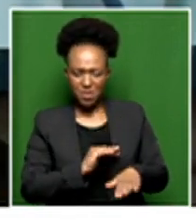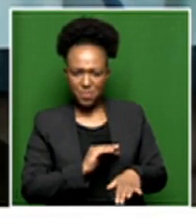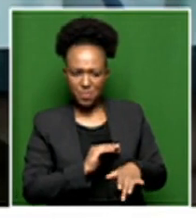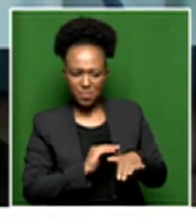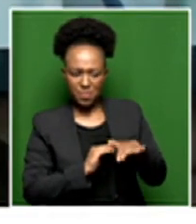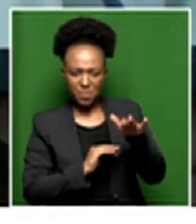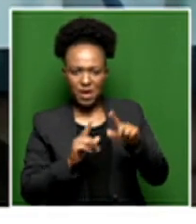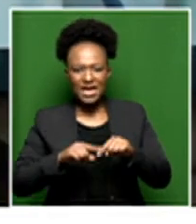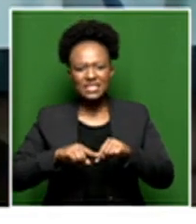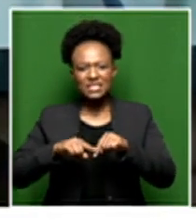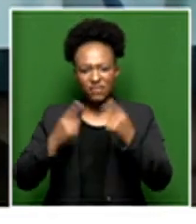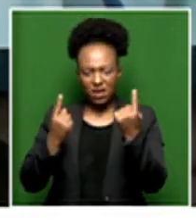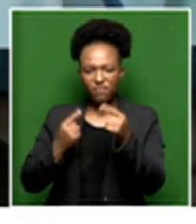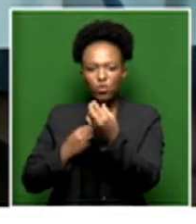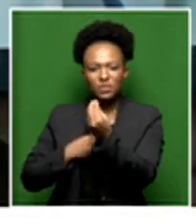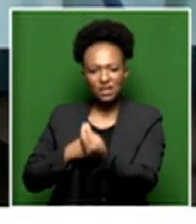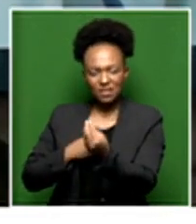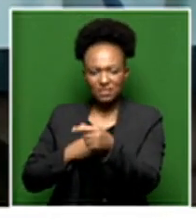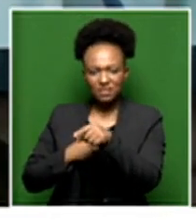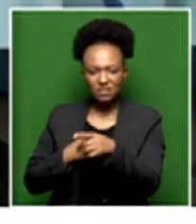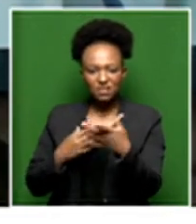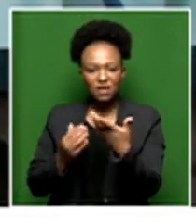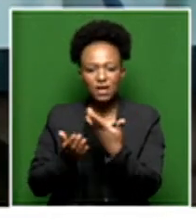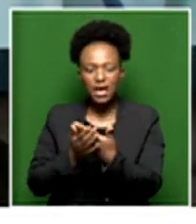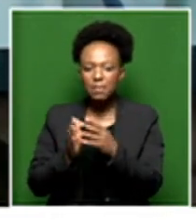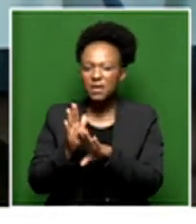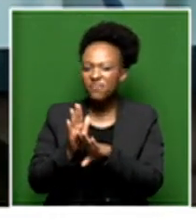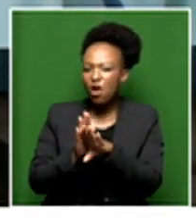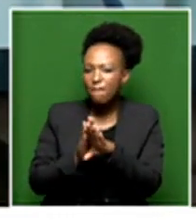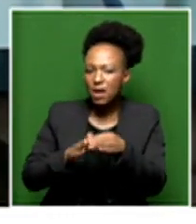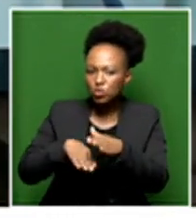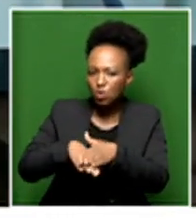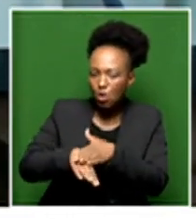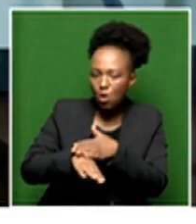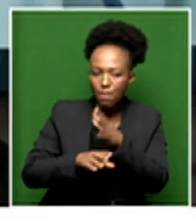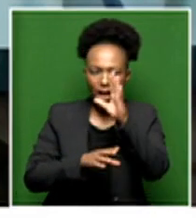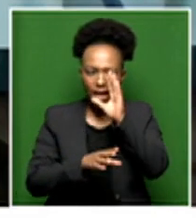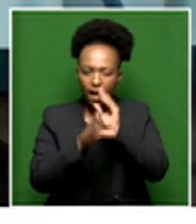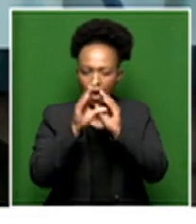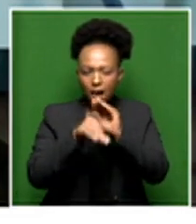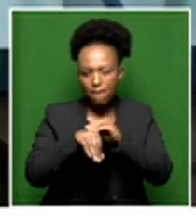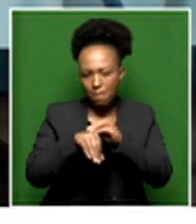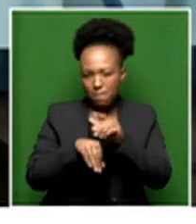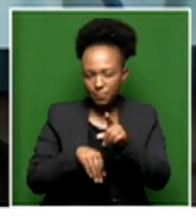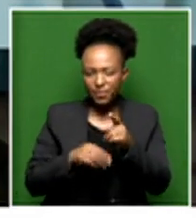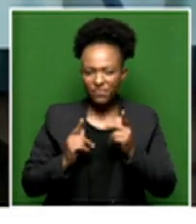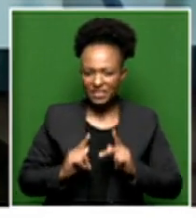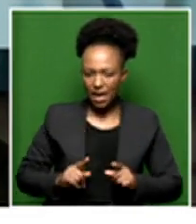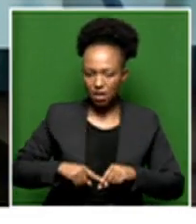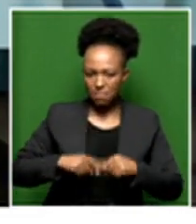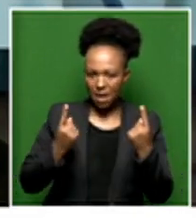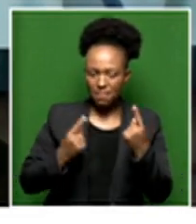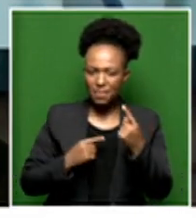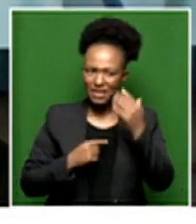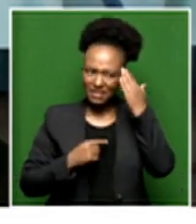to a neurotypical child. So this can be developmental delays, this can be learning difficulties, physical differences or